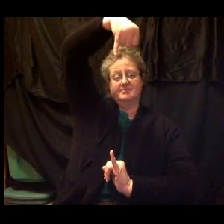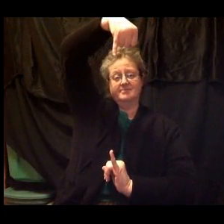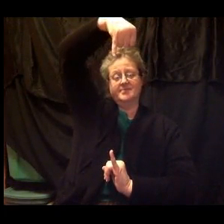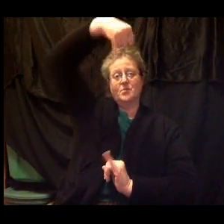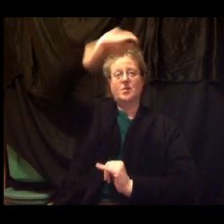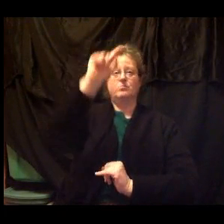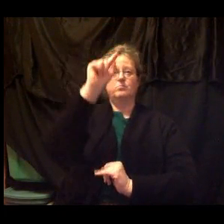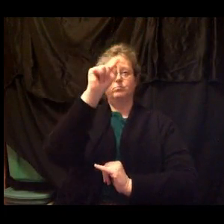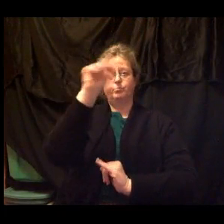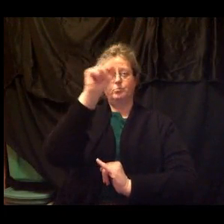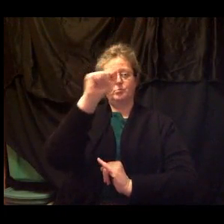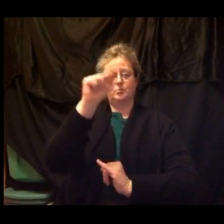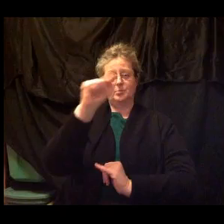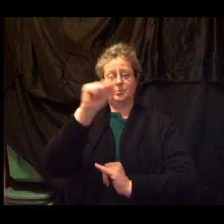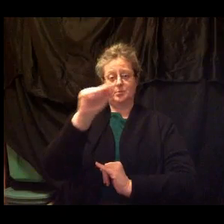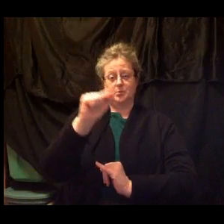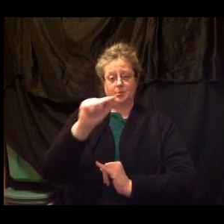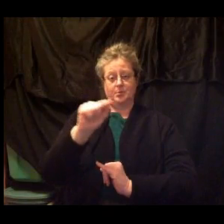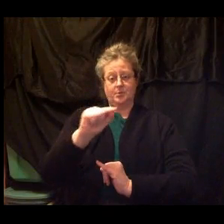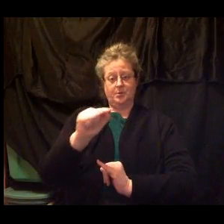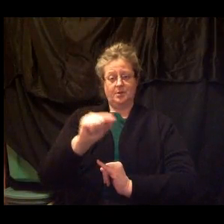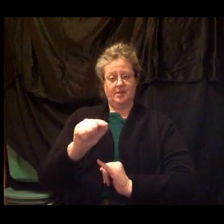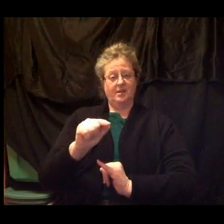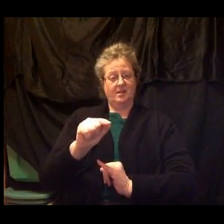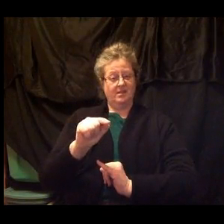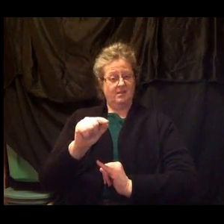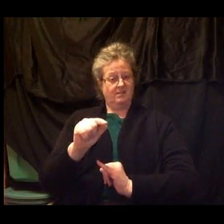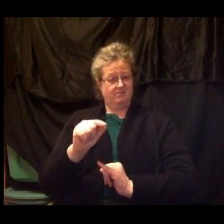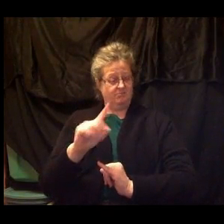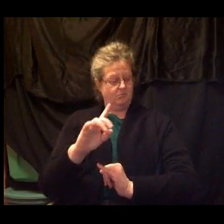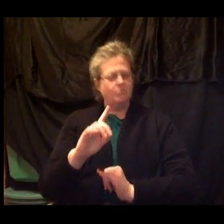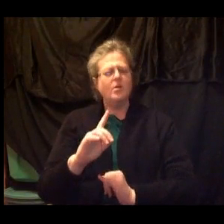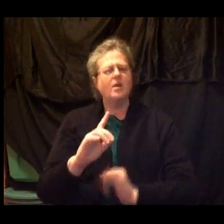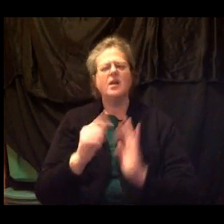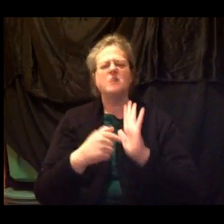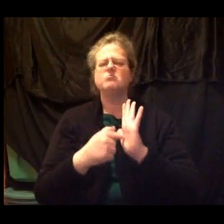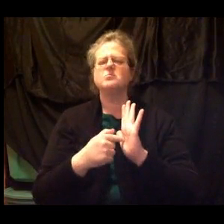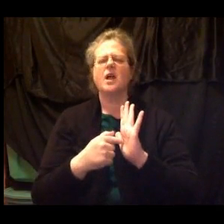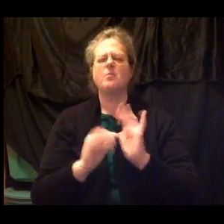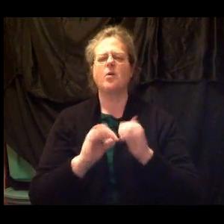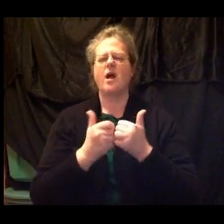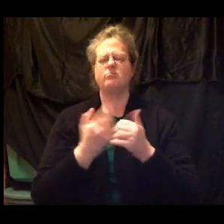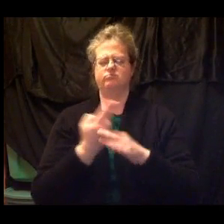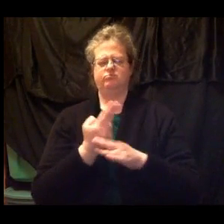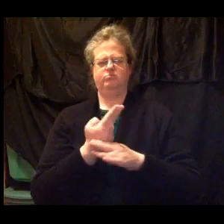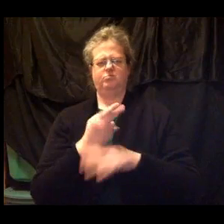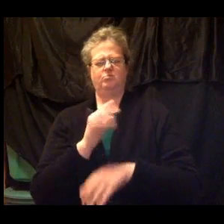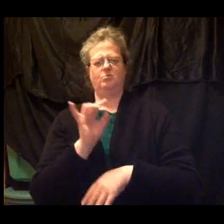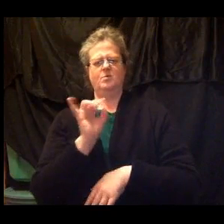Can anybody give me an example in everyday usage where that would come in? A number line that's vertical like